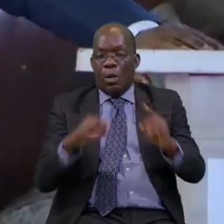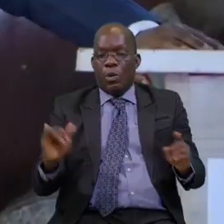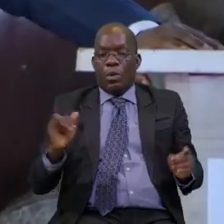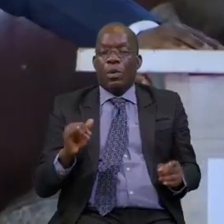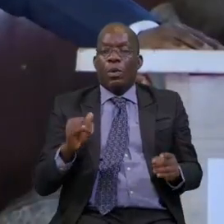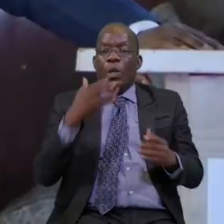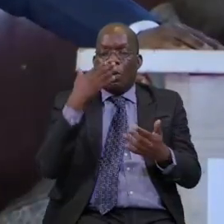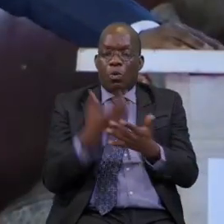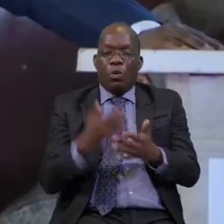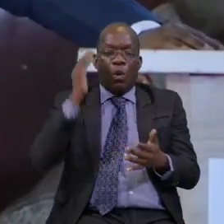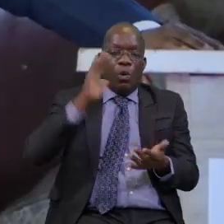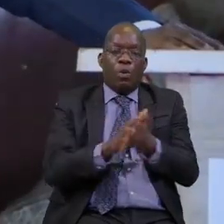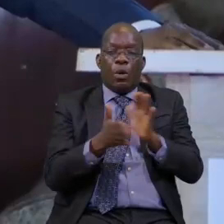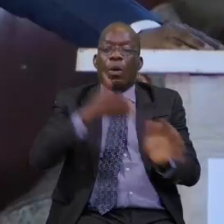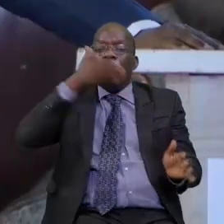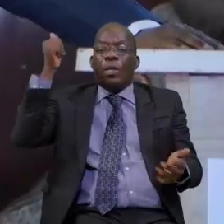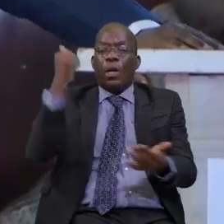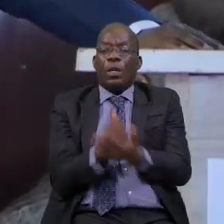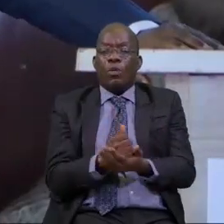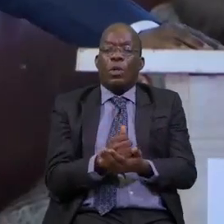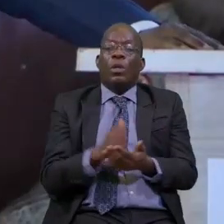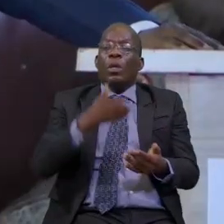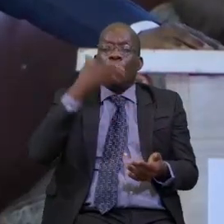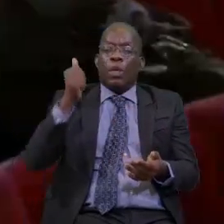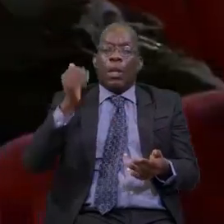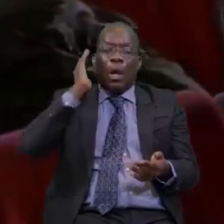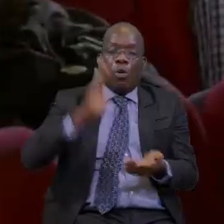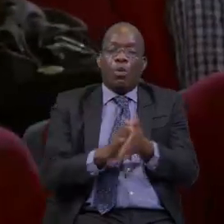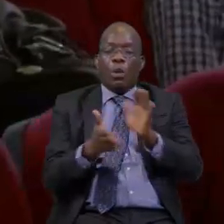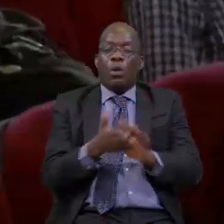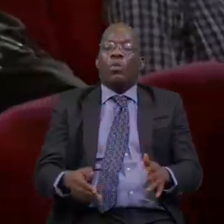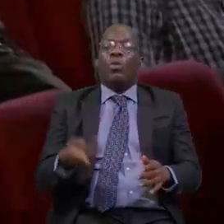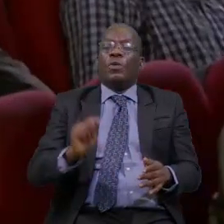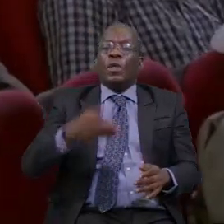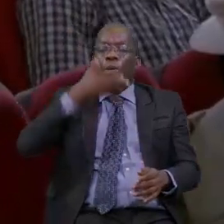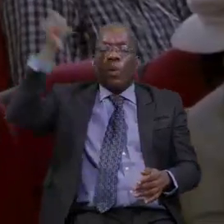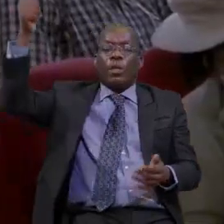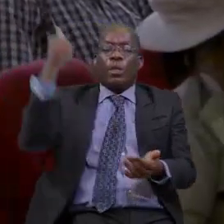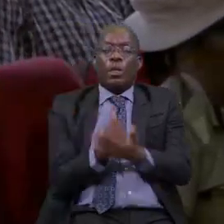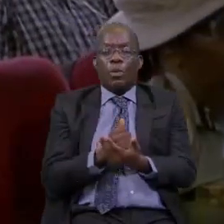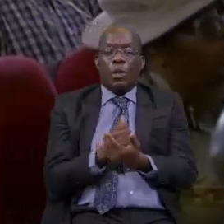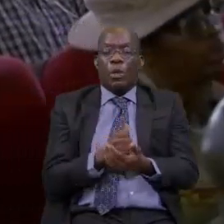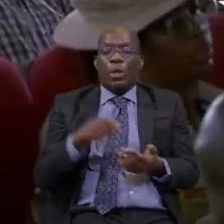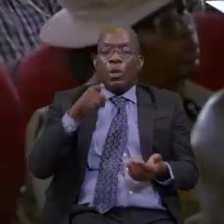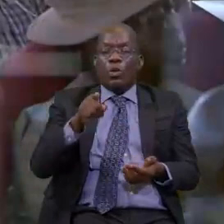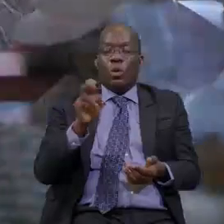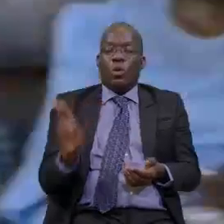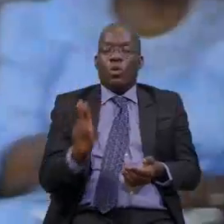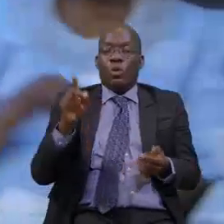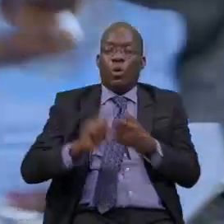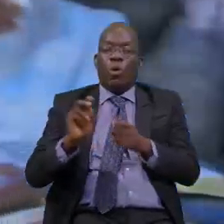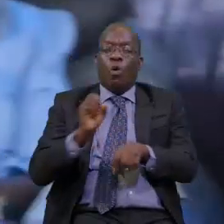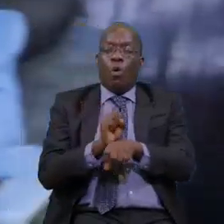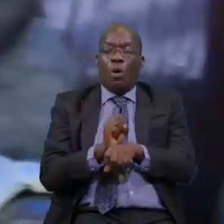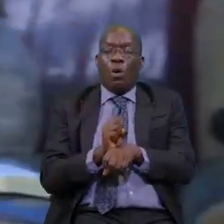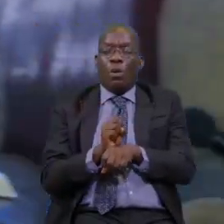better. The better will become the best. You used to walk alone in your own strength,